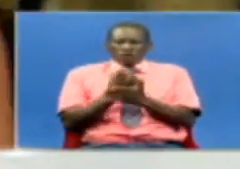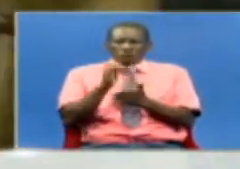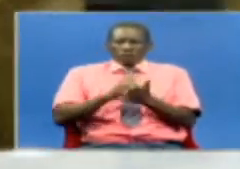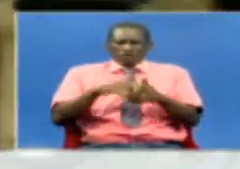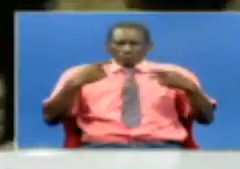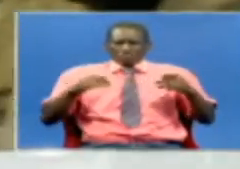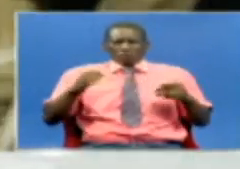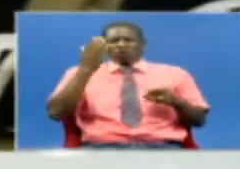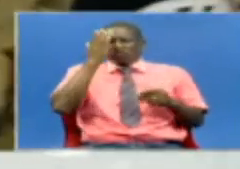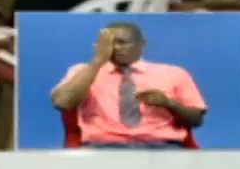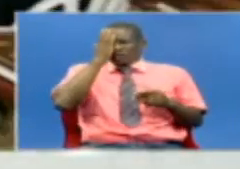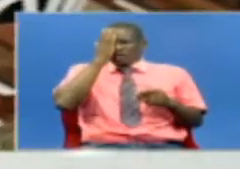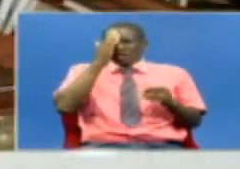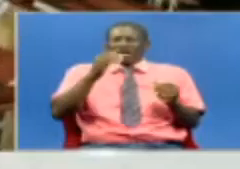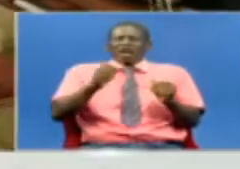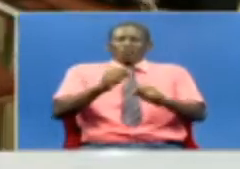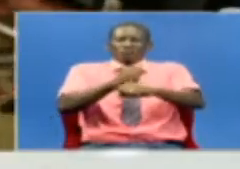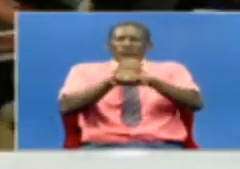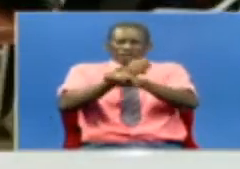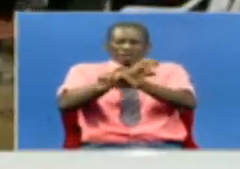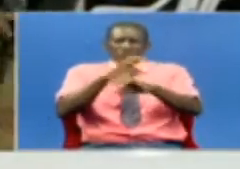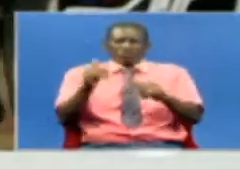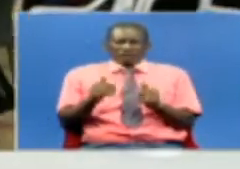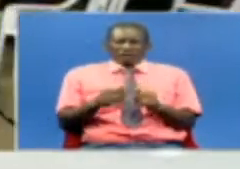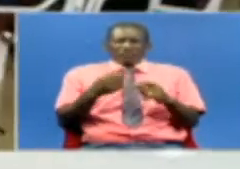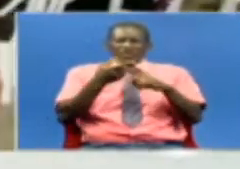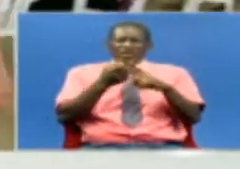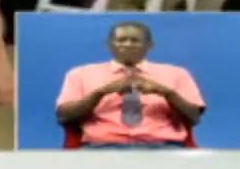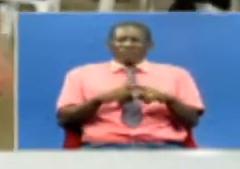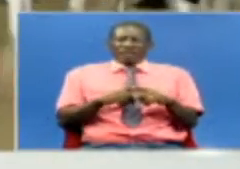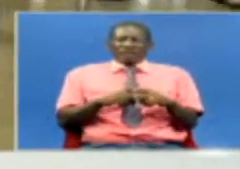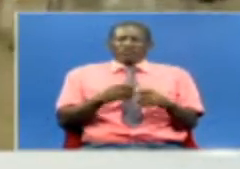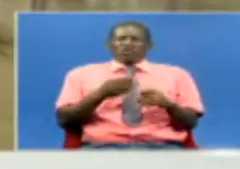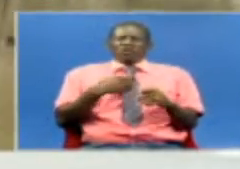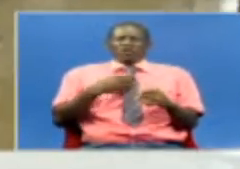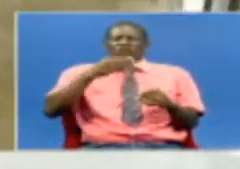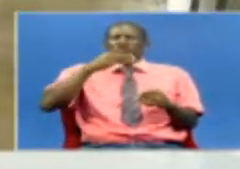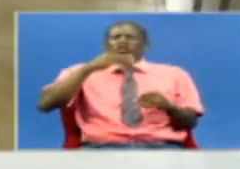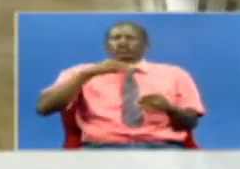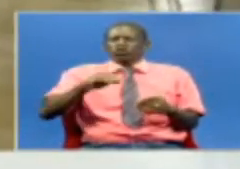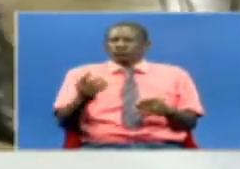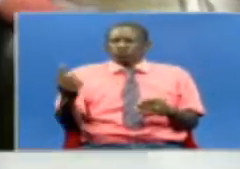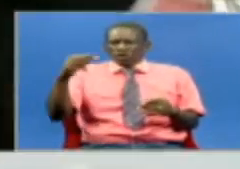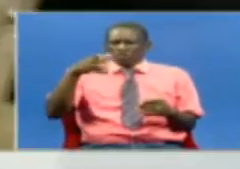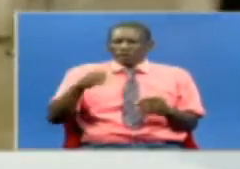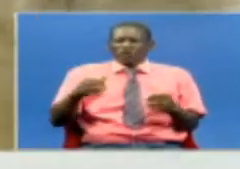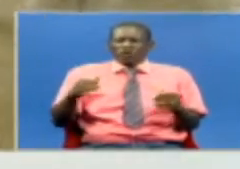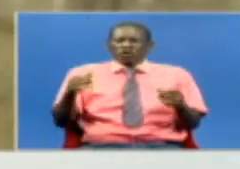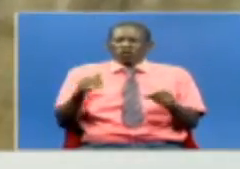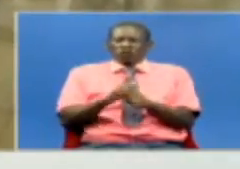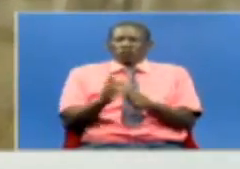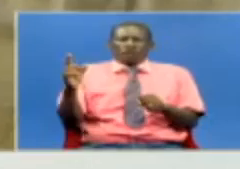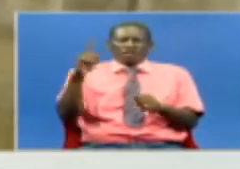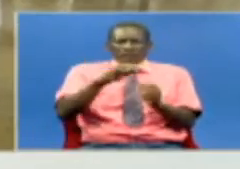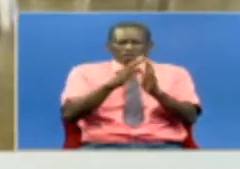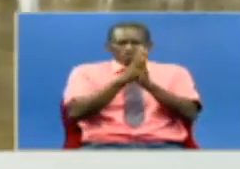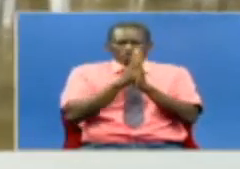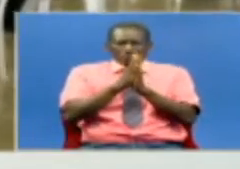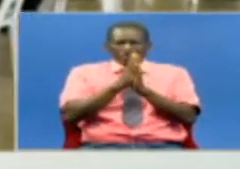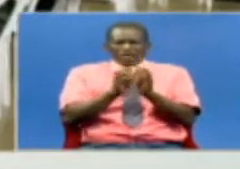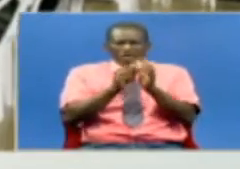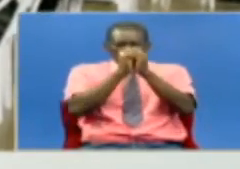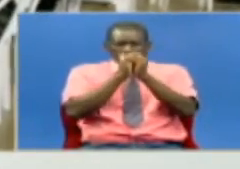of Israel are secure. Then there are Jews who camp there all day praying and